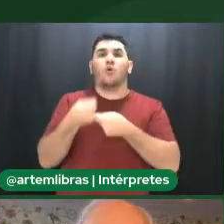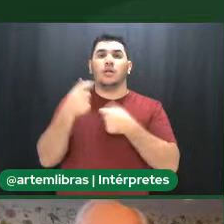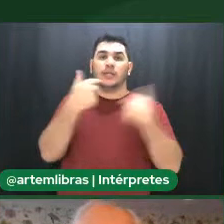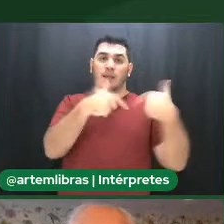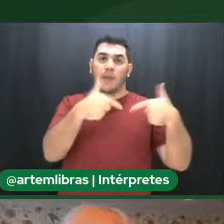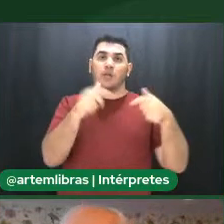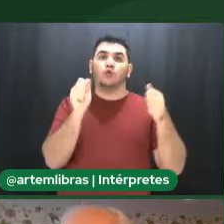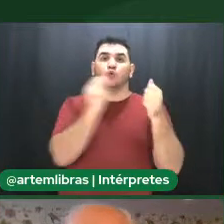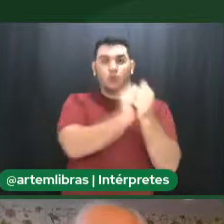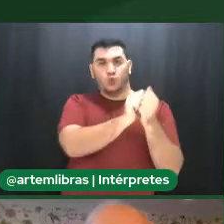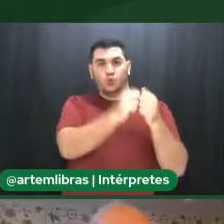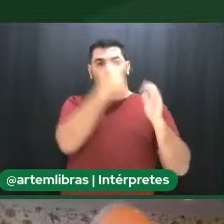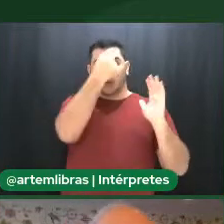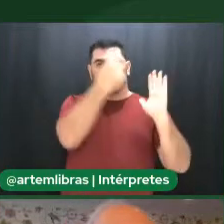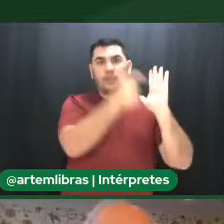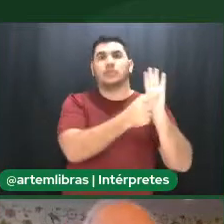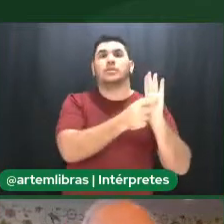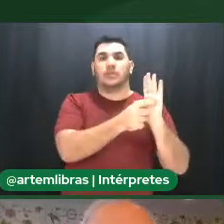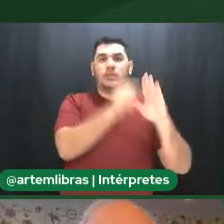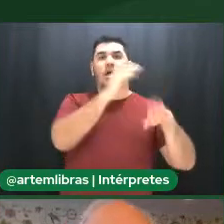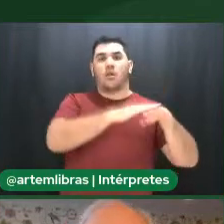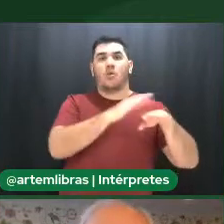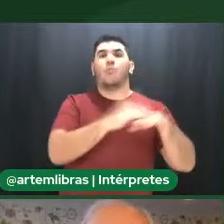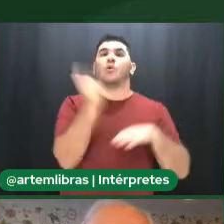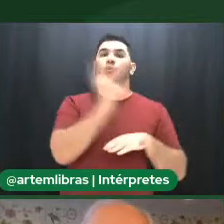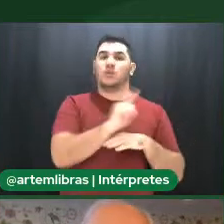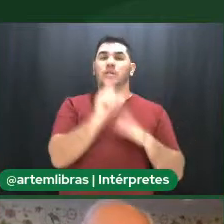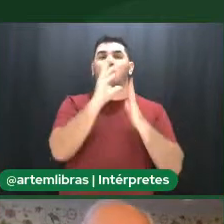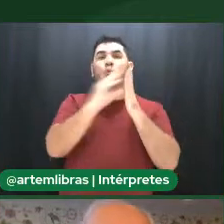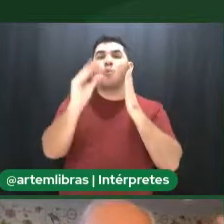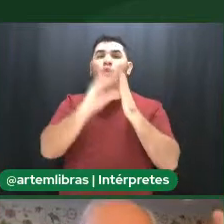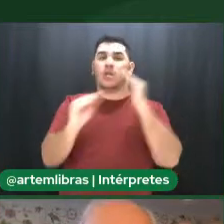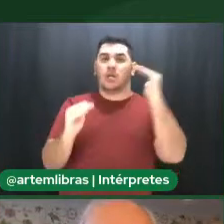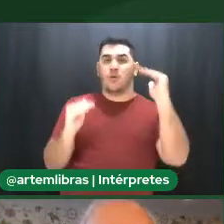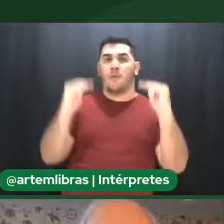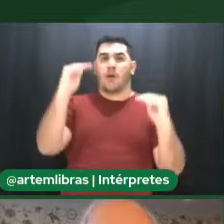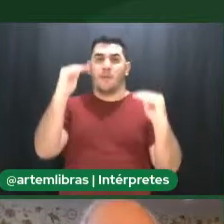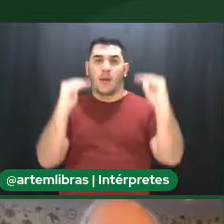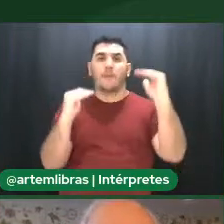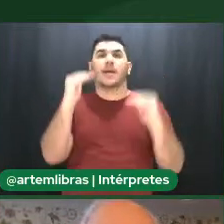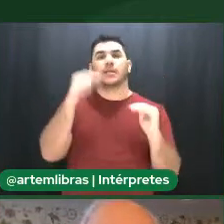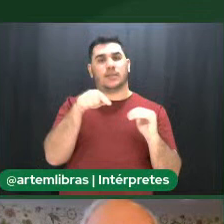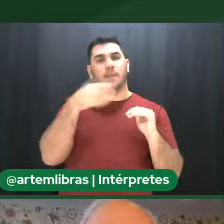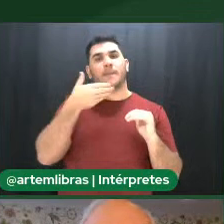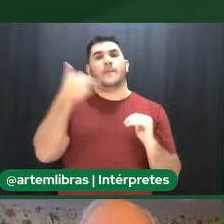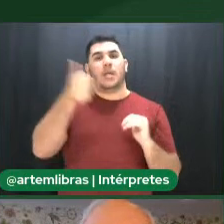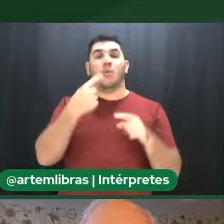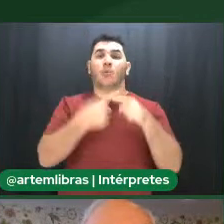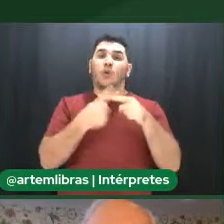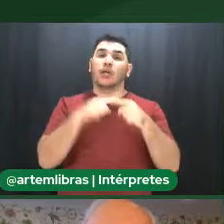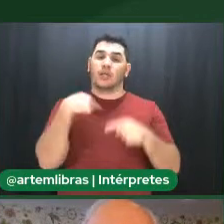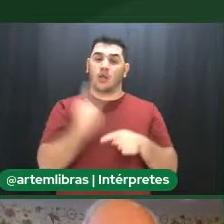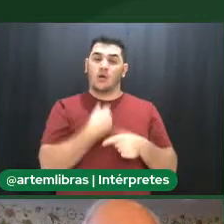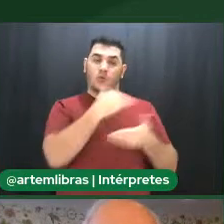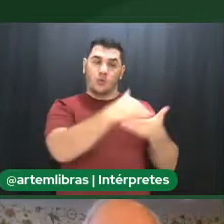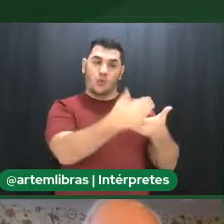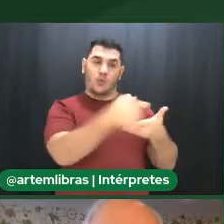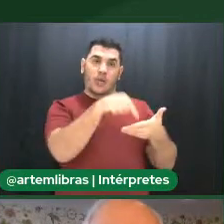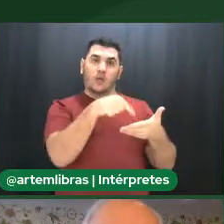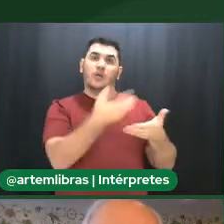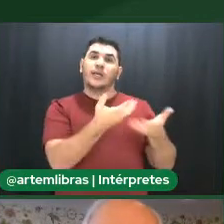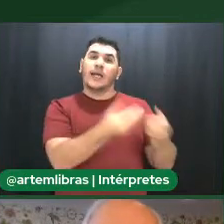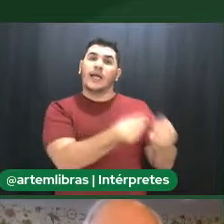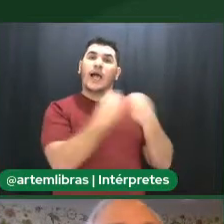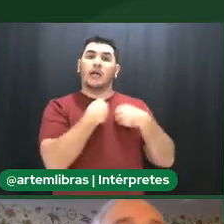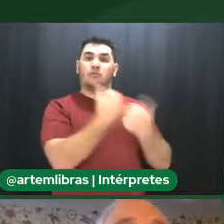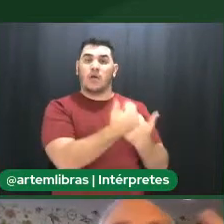want, and we want to let the computer help us when they can provide reliable, safe, and